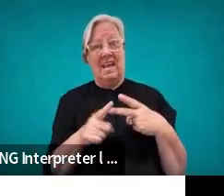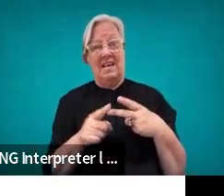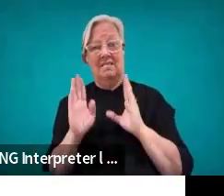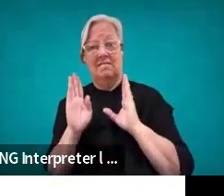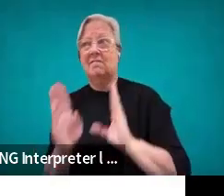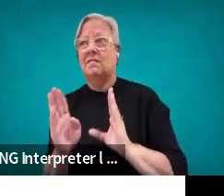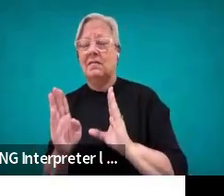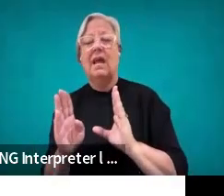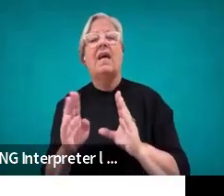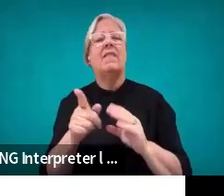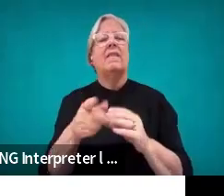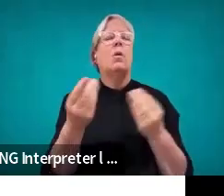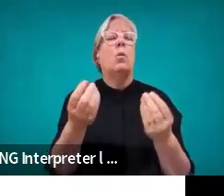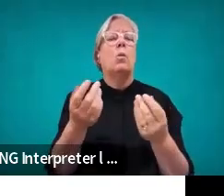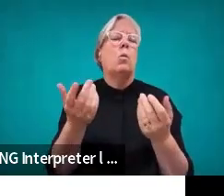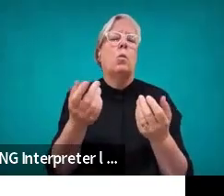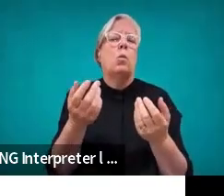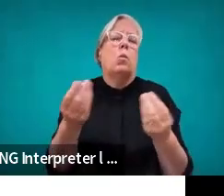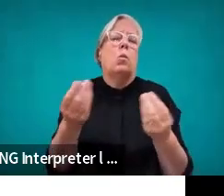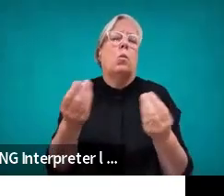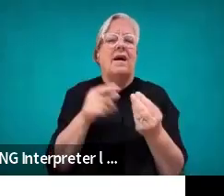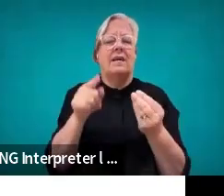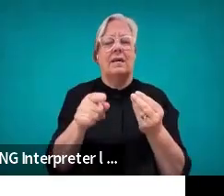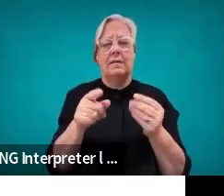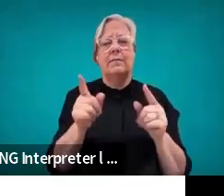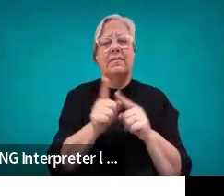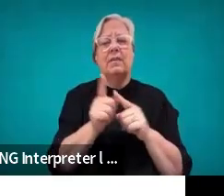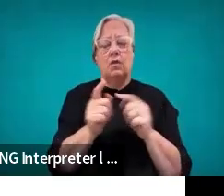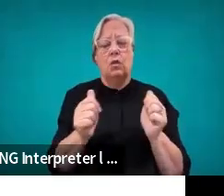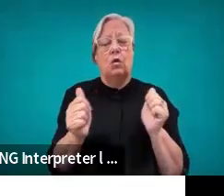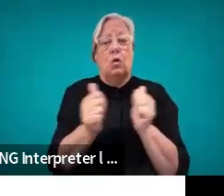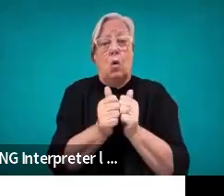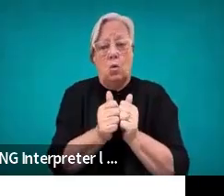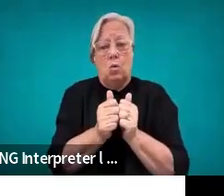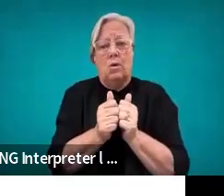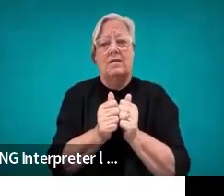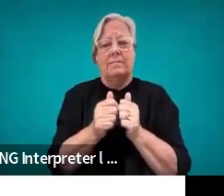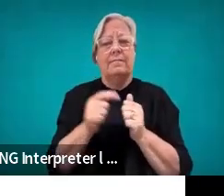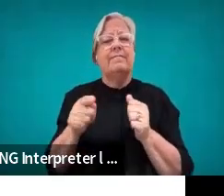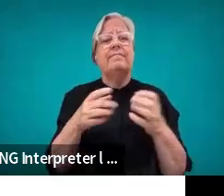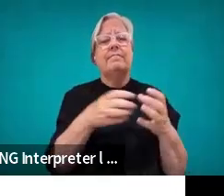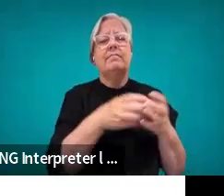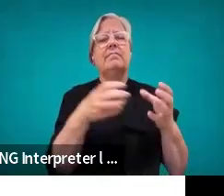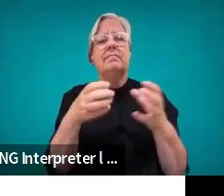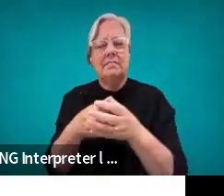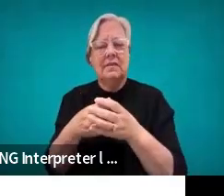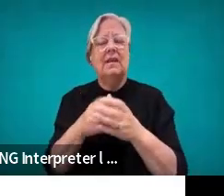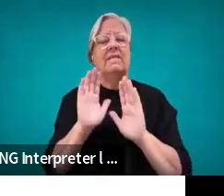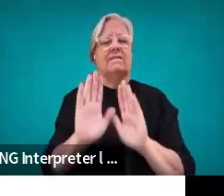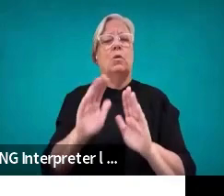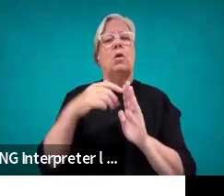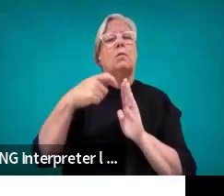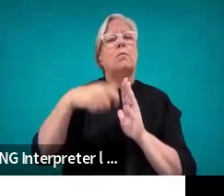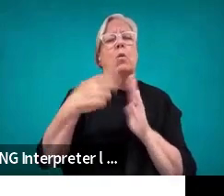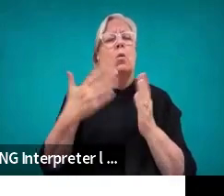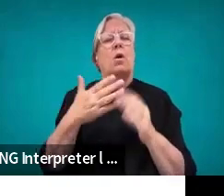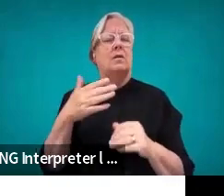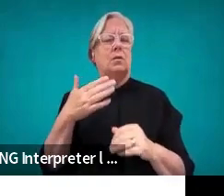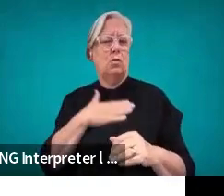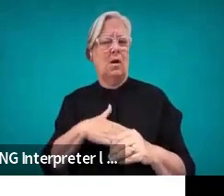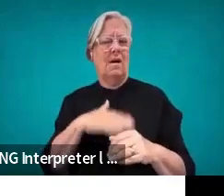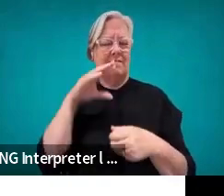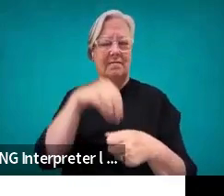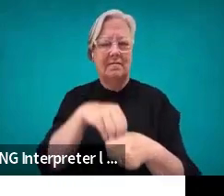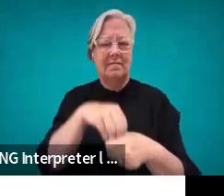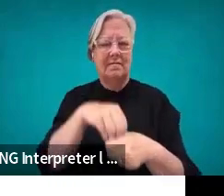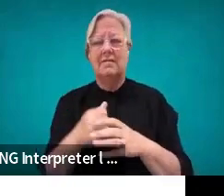whole co-design process of what are some of the principles that needs to be incorporated into the programming of Spotlight. Throughout the whole time that we were